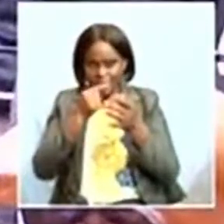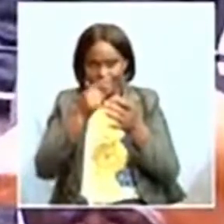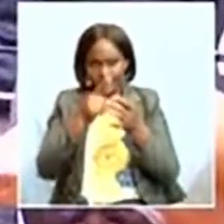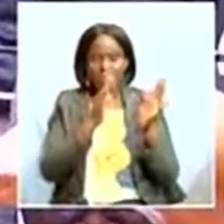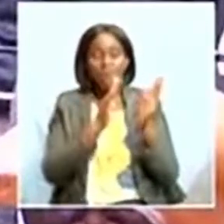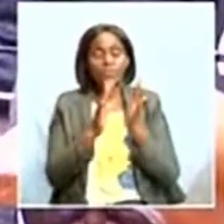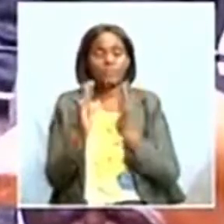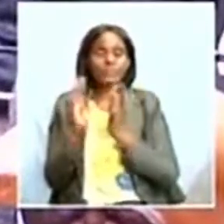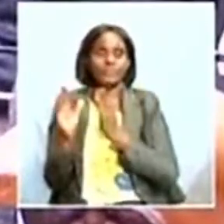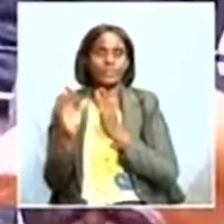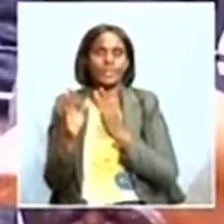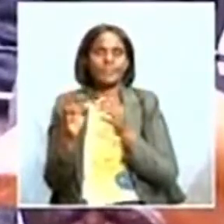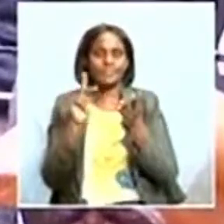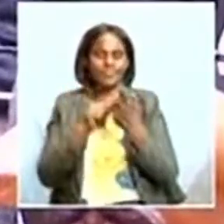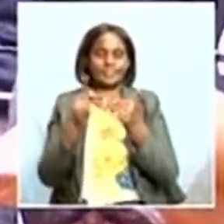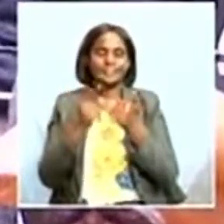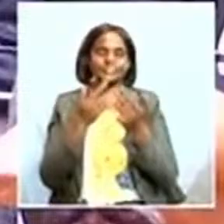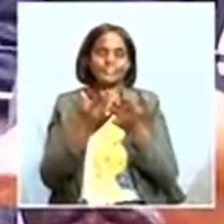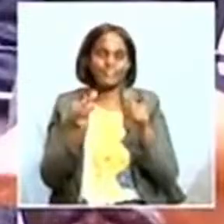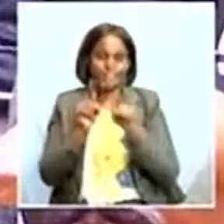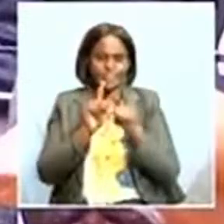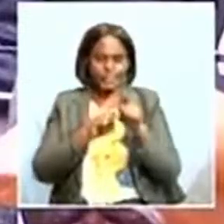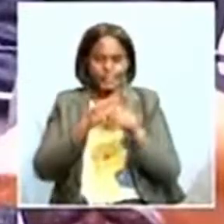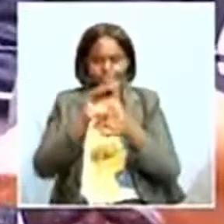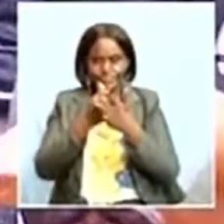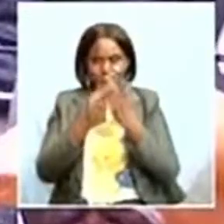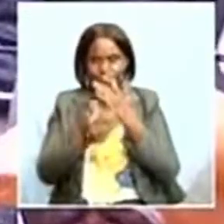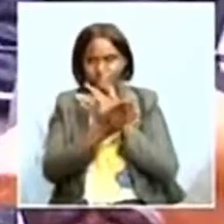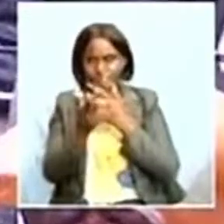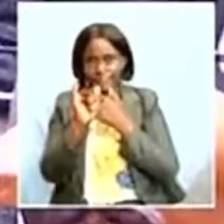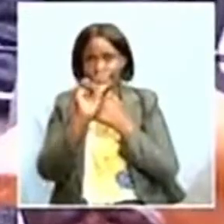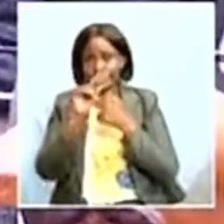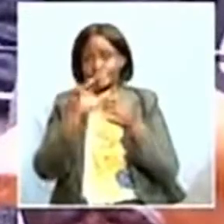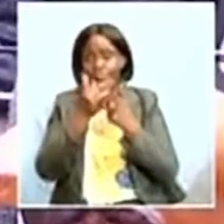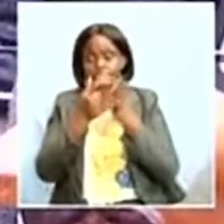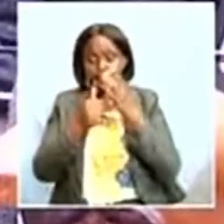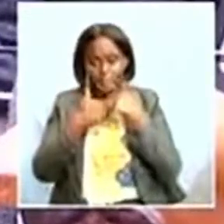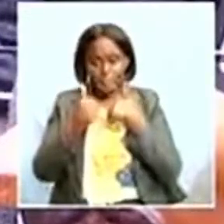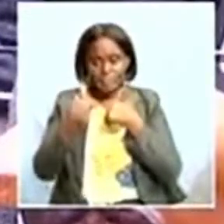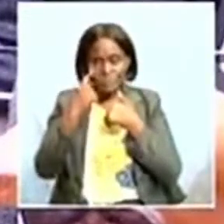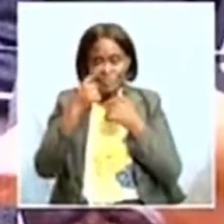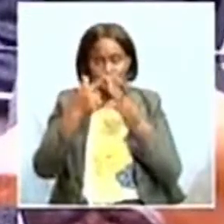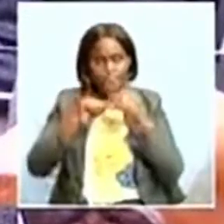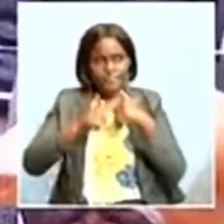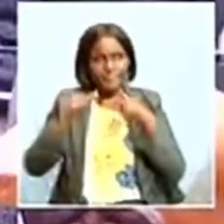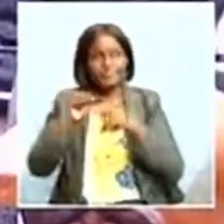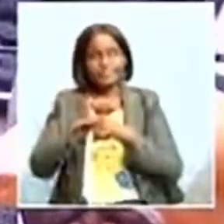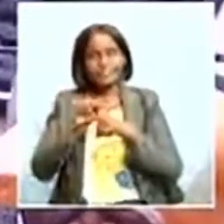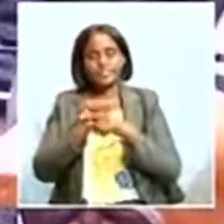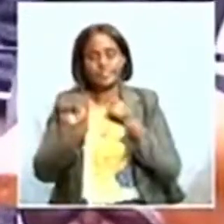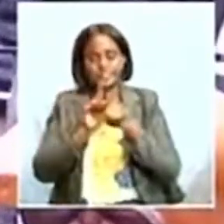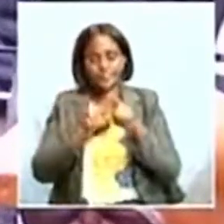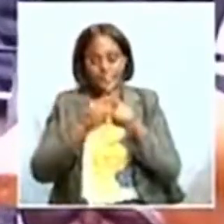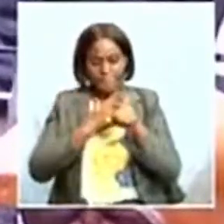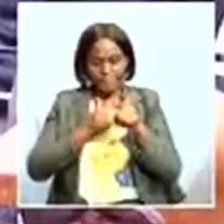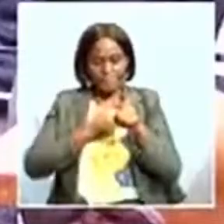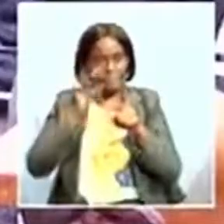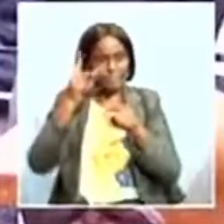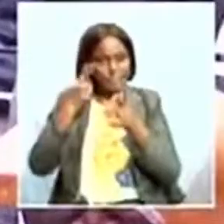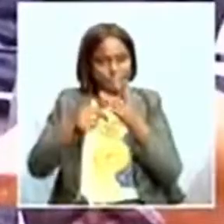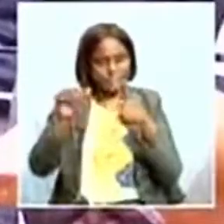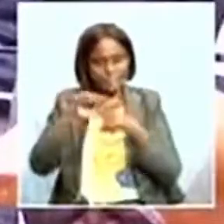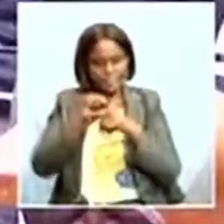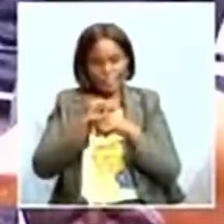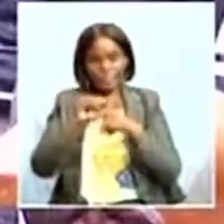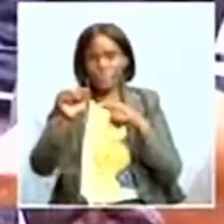phased approach. So these grades which are affected are the ones that we trained, all right? And then there will be trainers